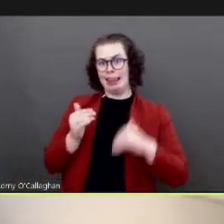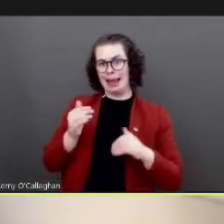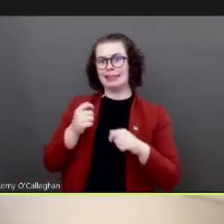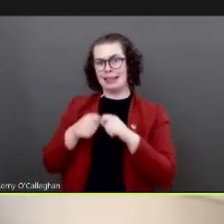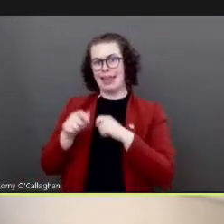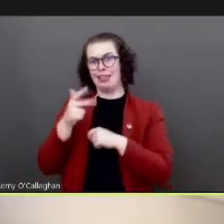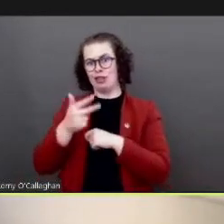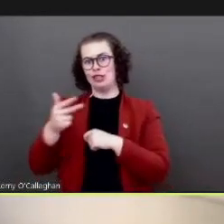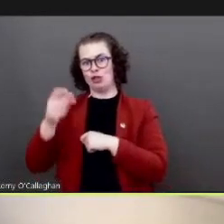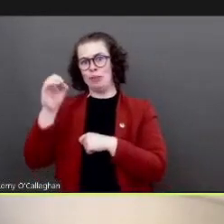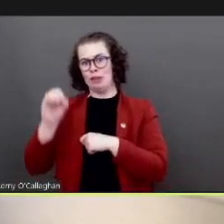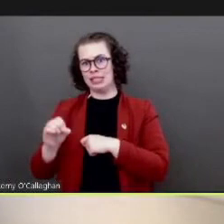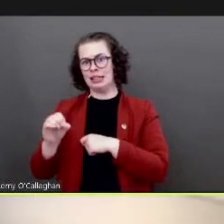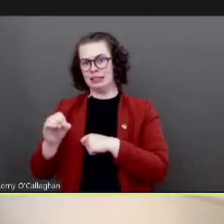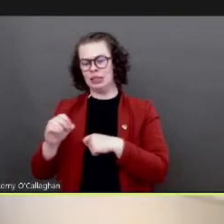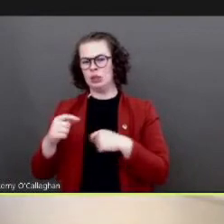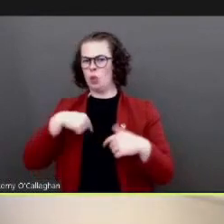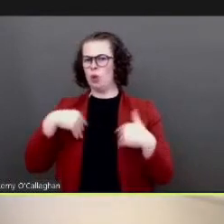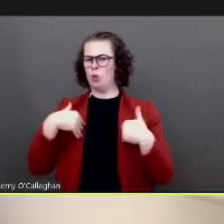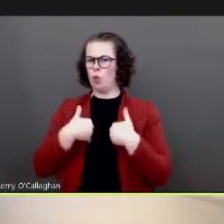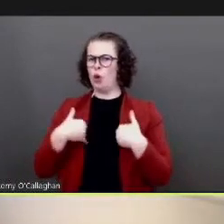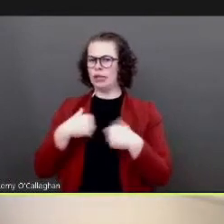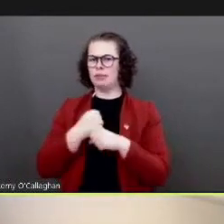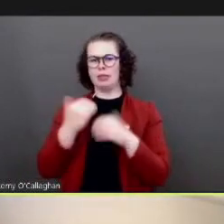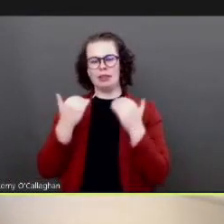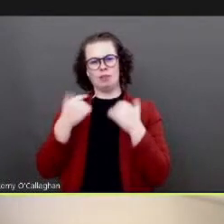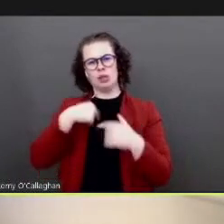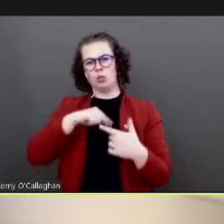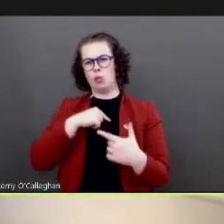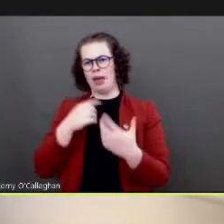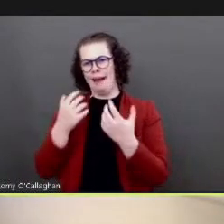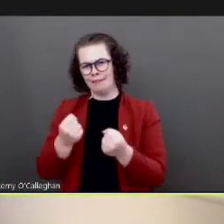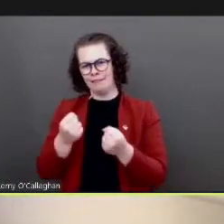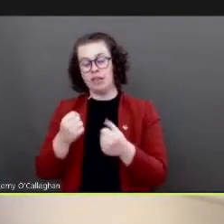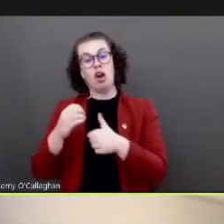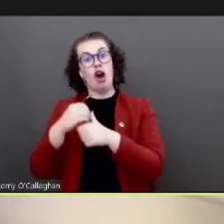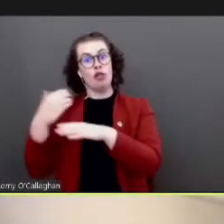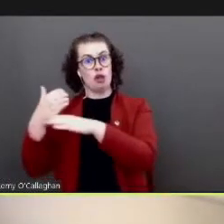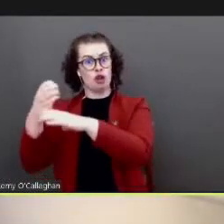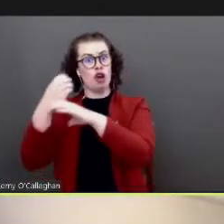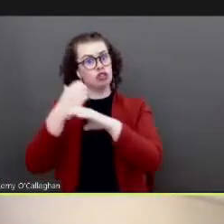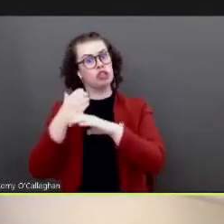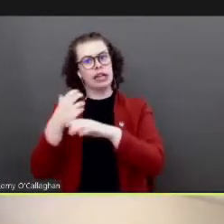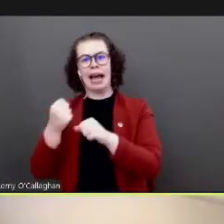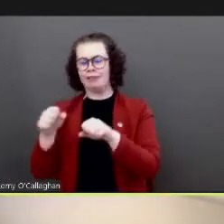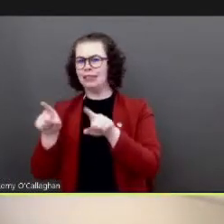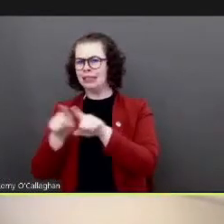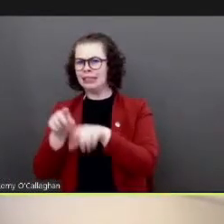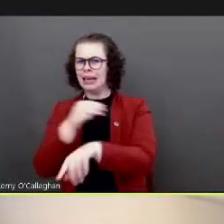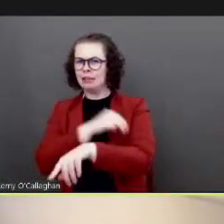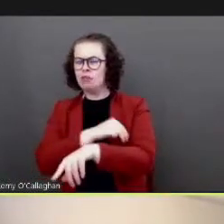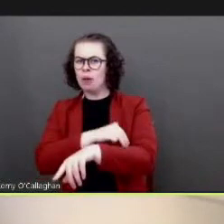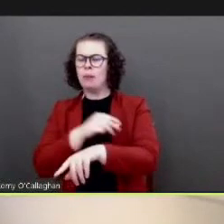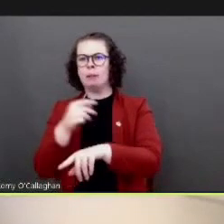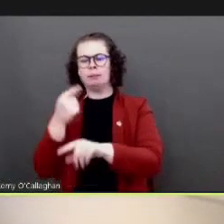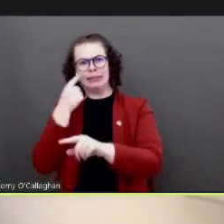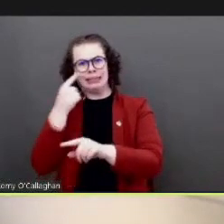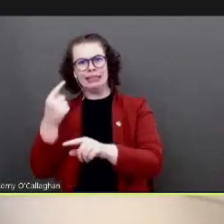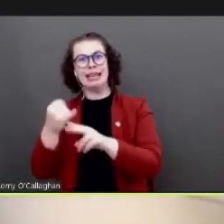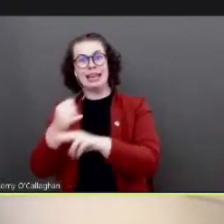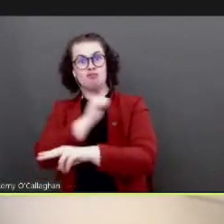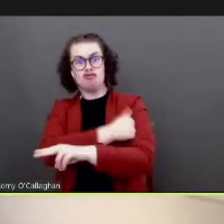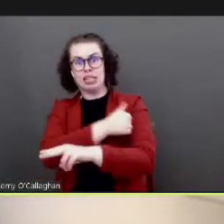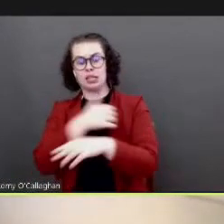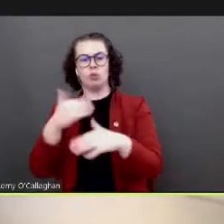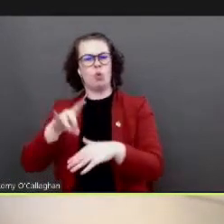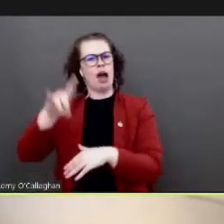And this concern is shared by other jurisdictions, and other countries have reported similar elevated prevalences. These are countries